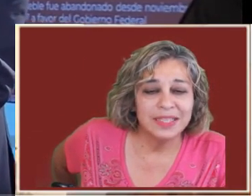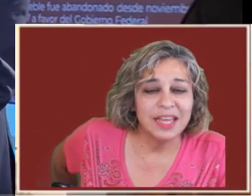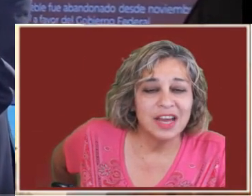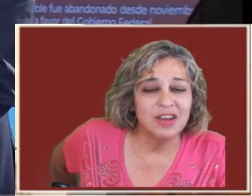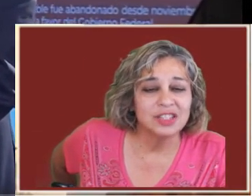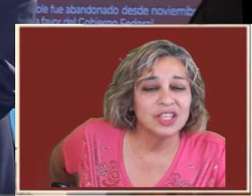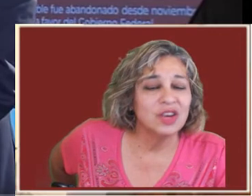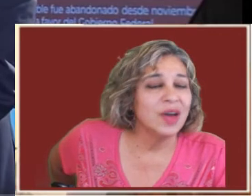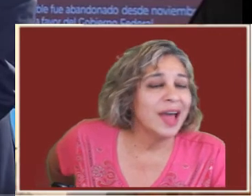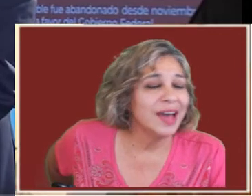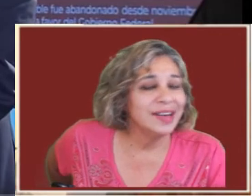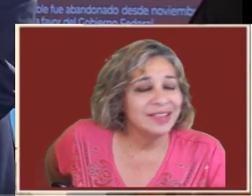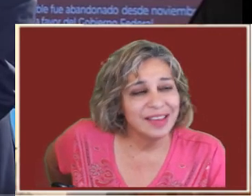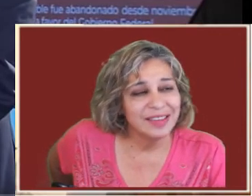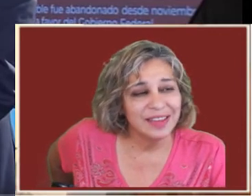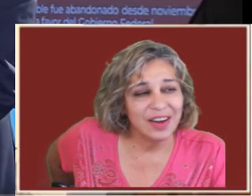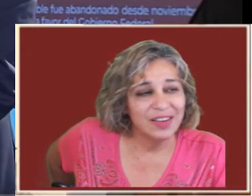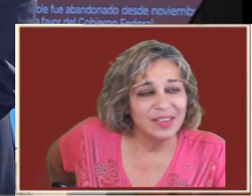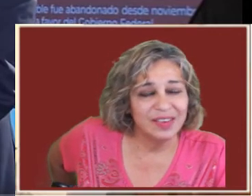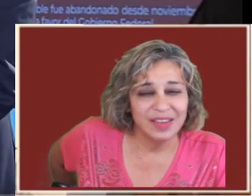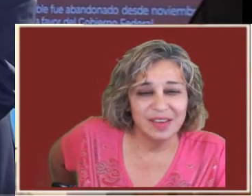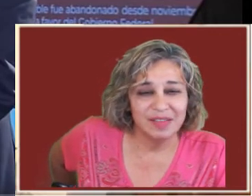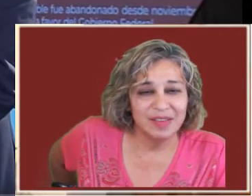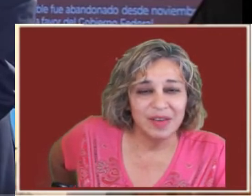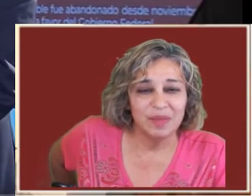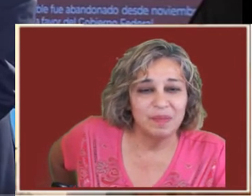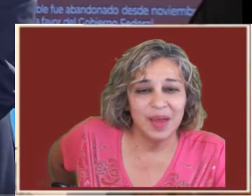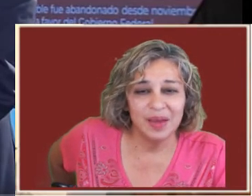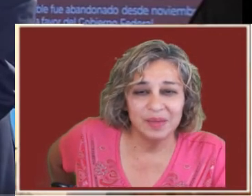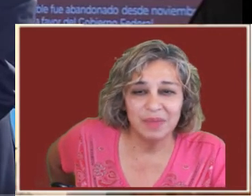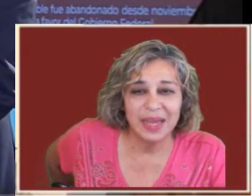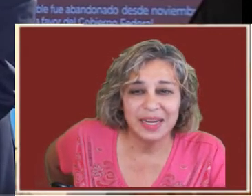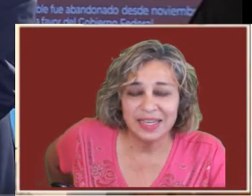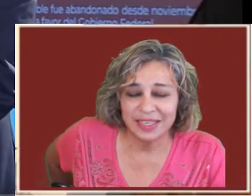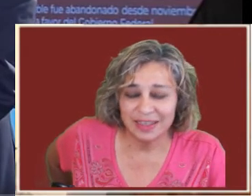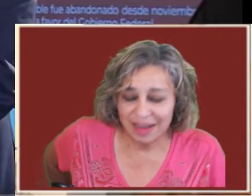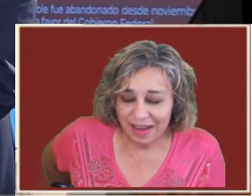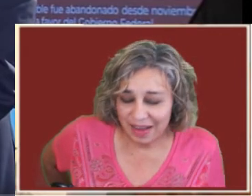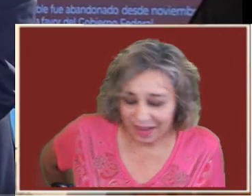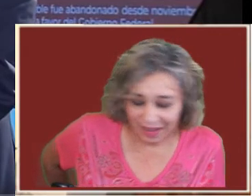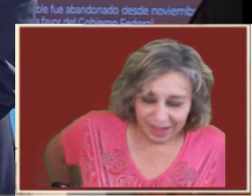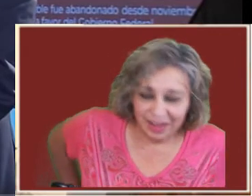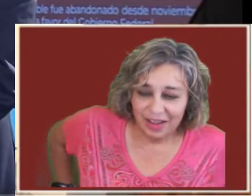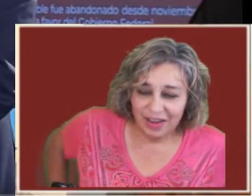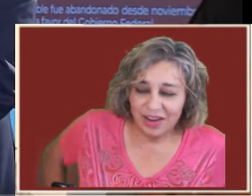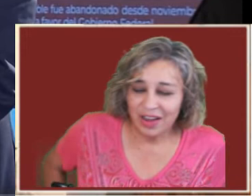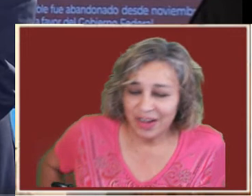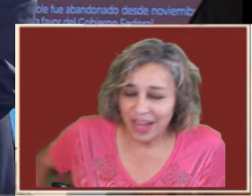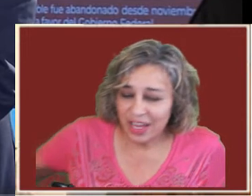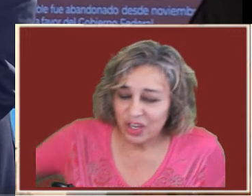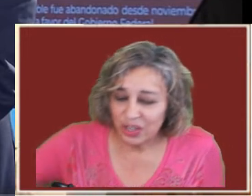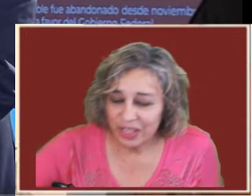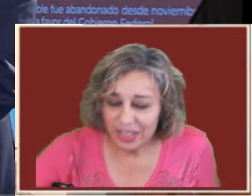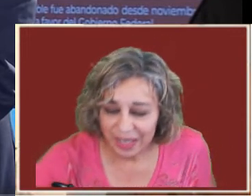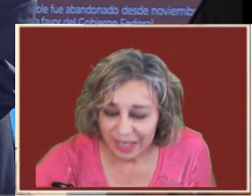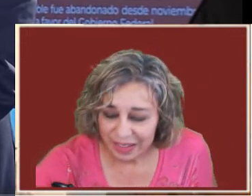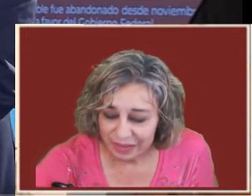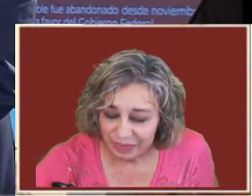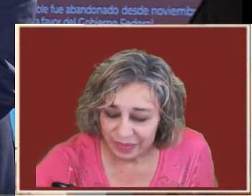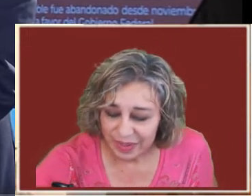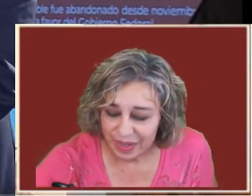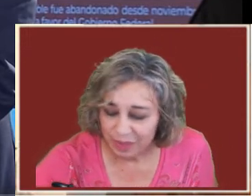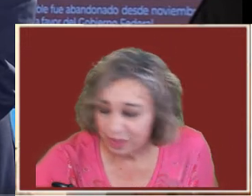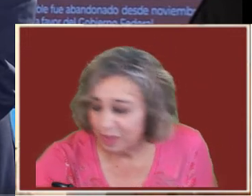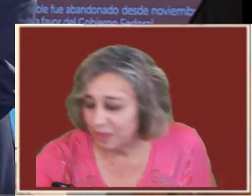Plus, they also added things on there that made it not a good,